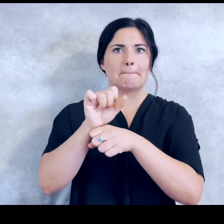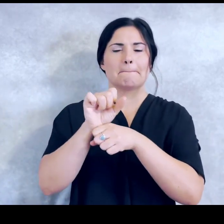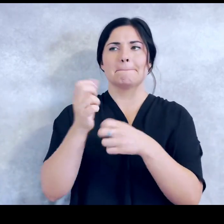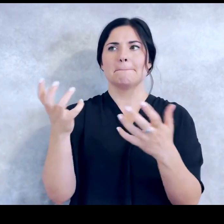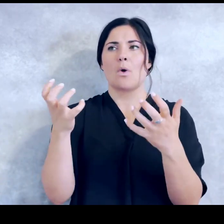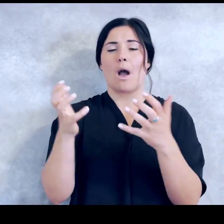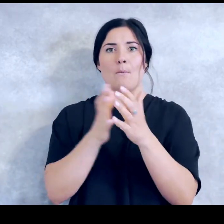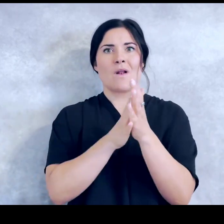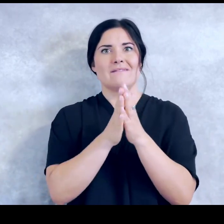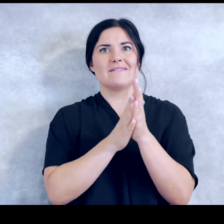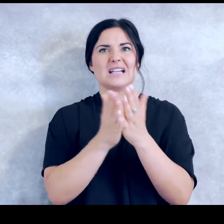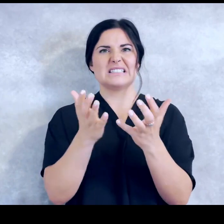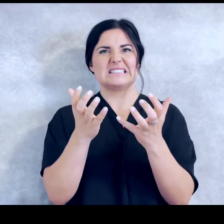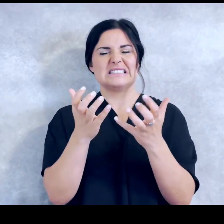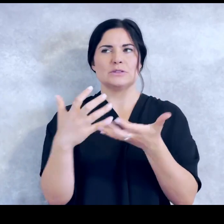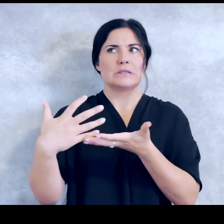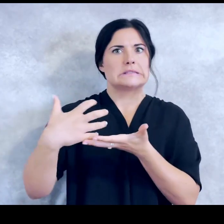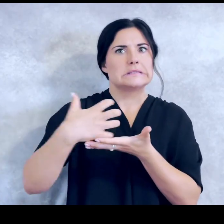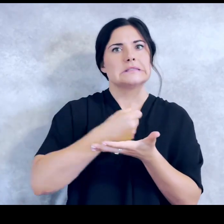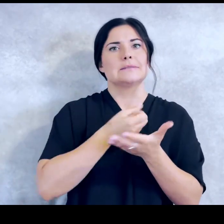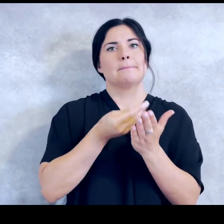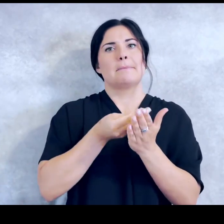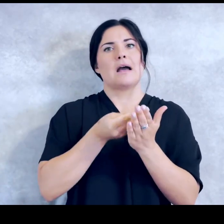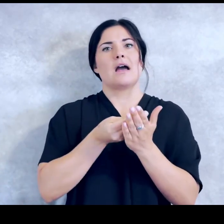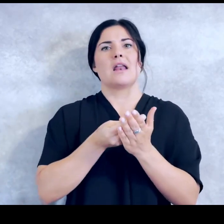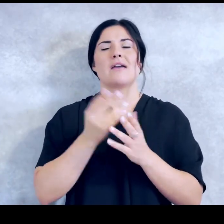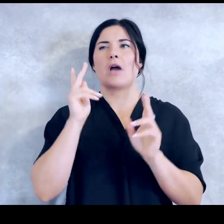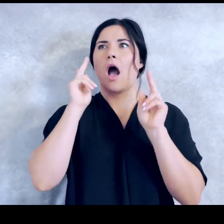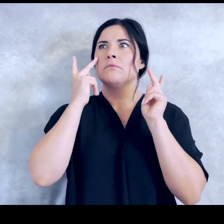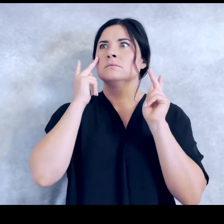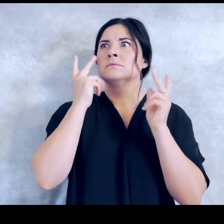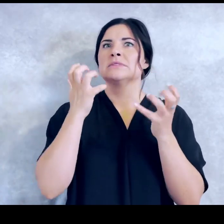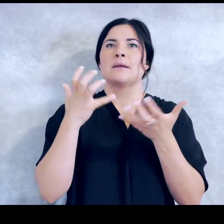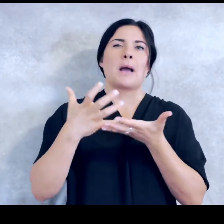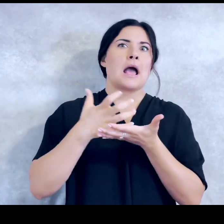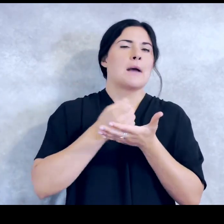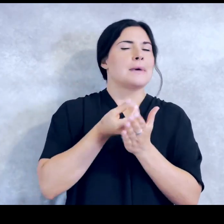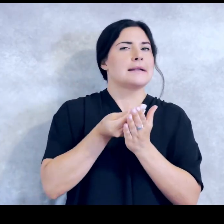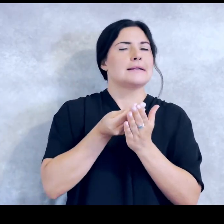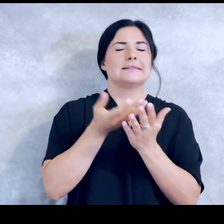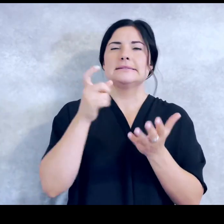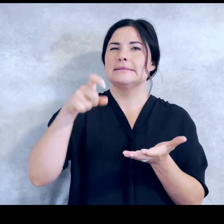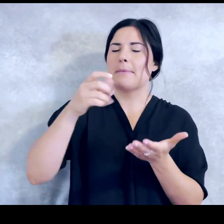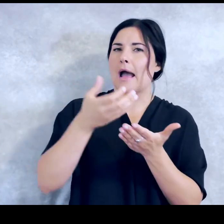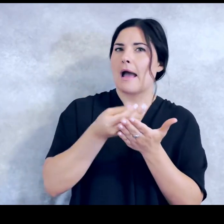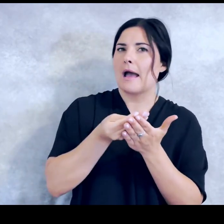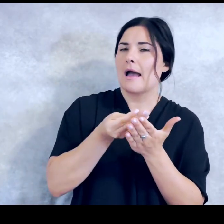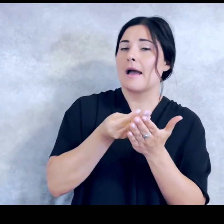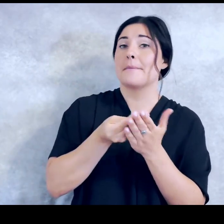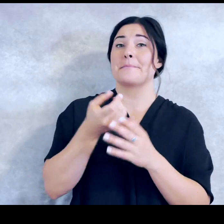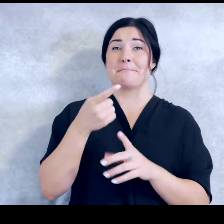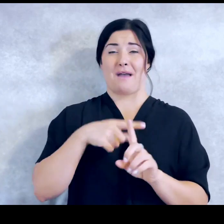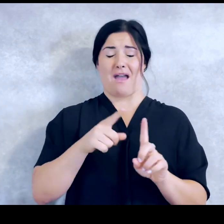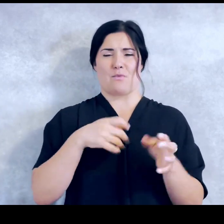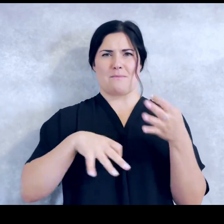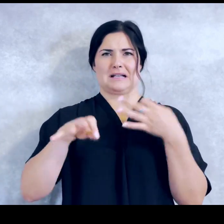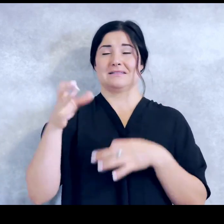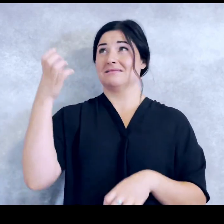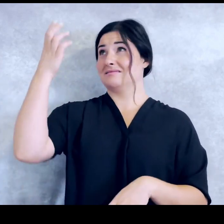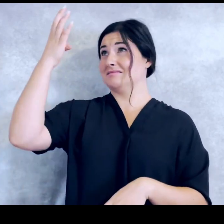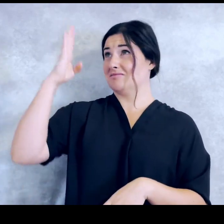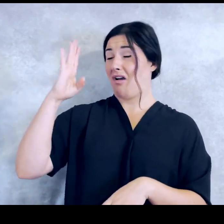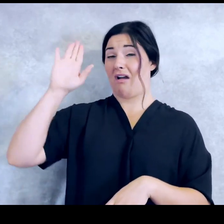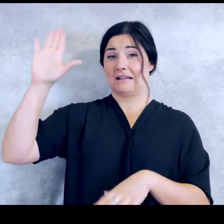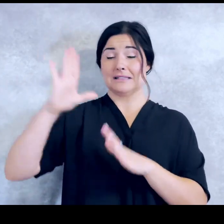your motivation, and I just want to make the most amount of money possible, and this is driving you and driving you and driving you. But if God was